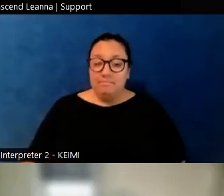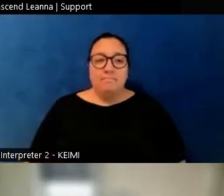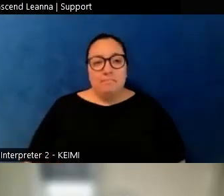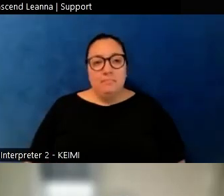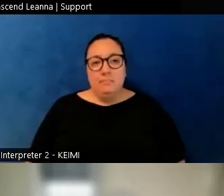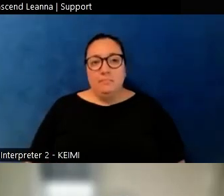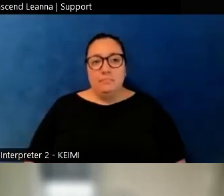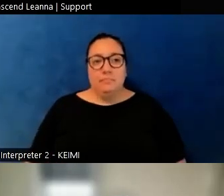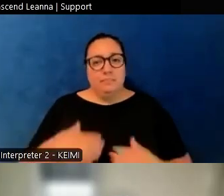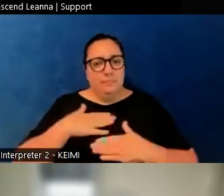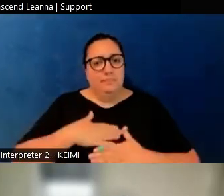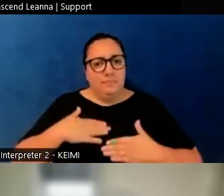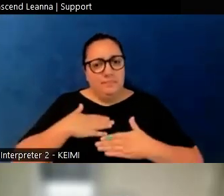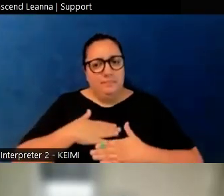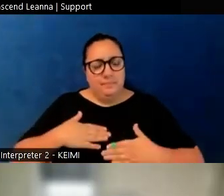I enjoyed the videos, and